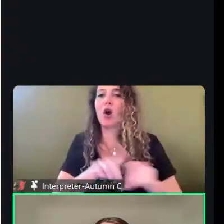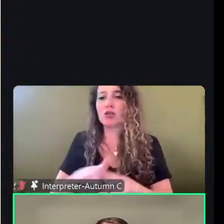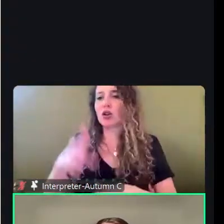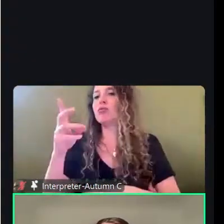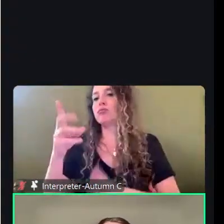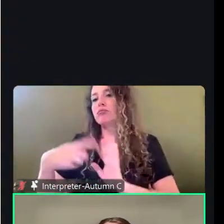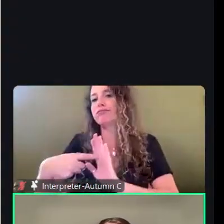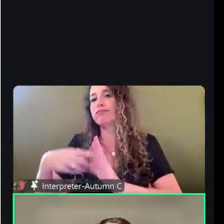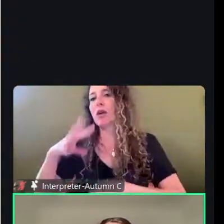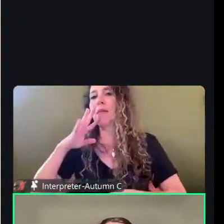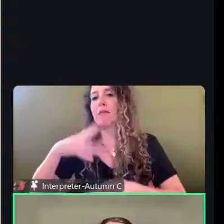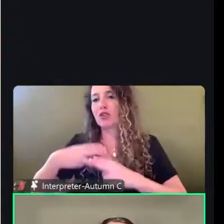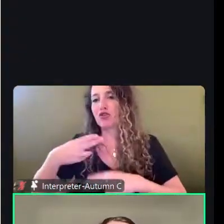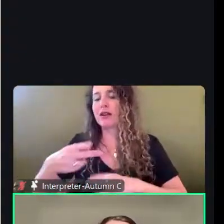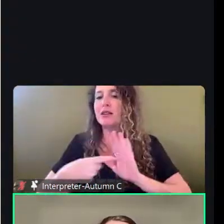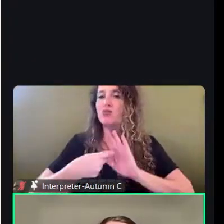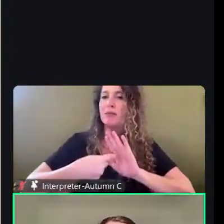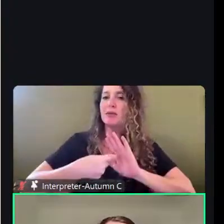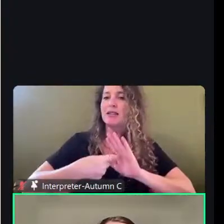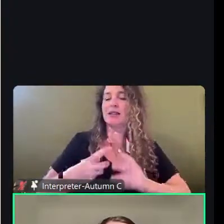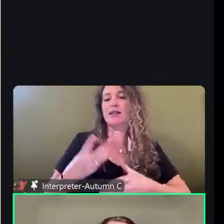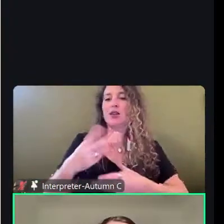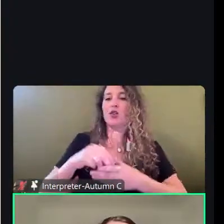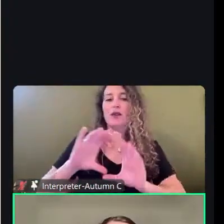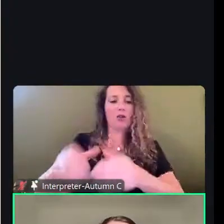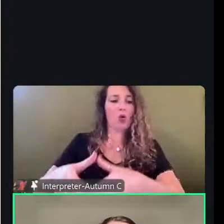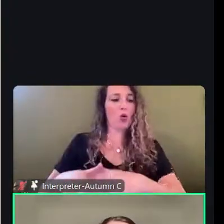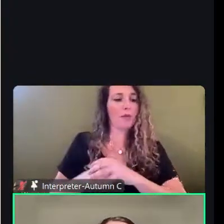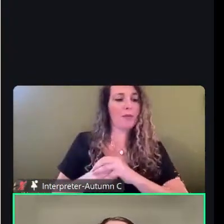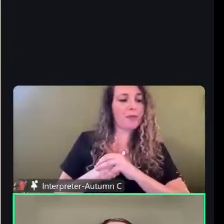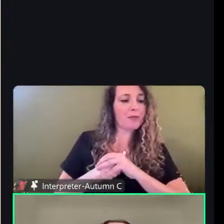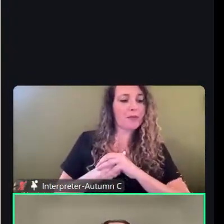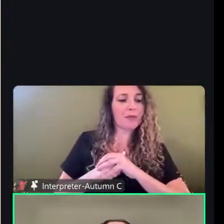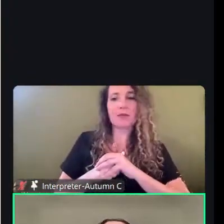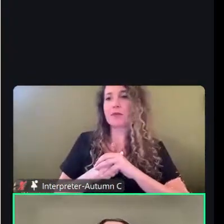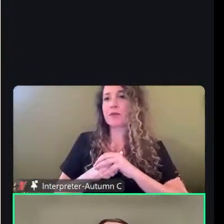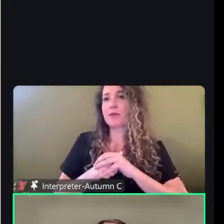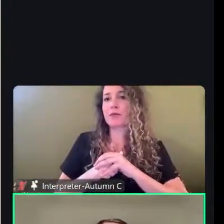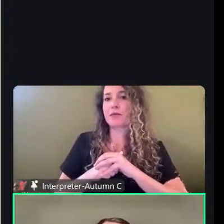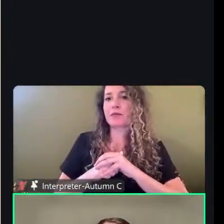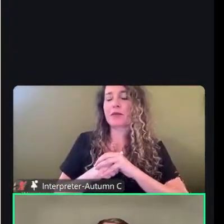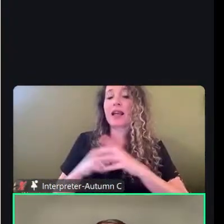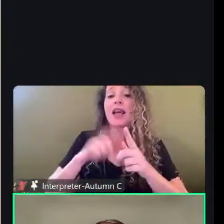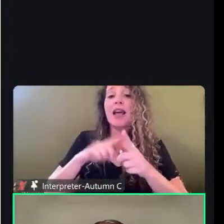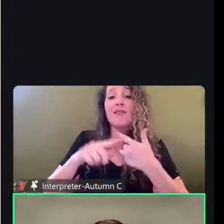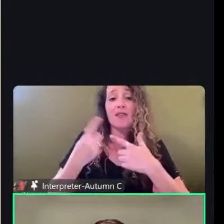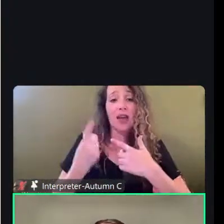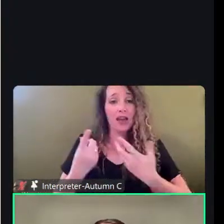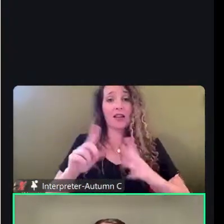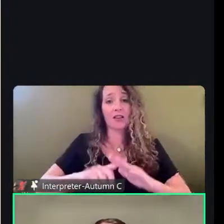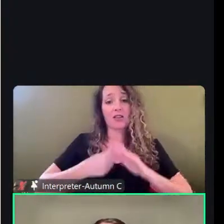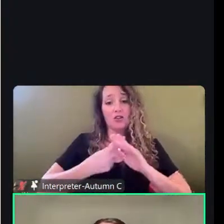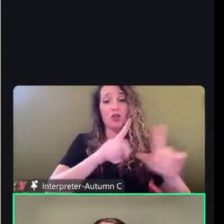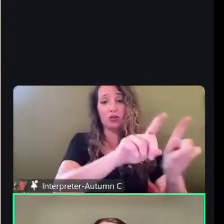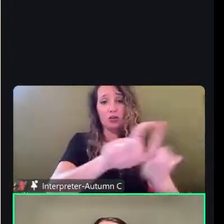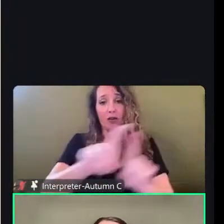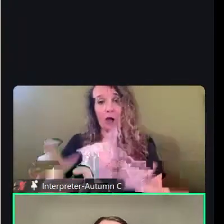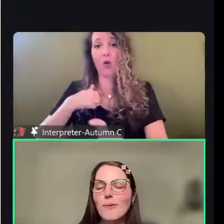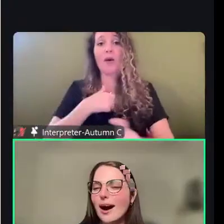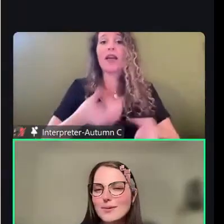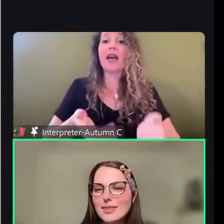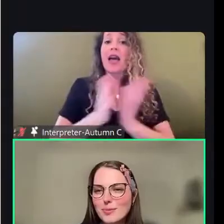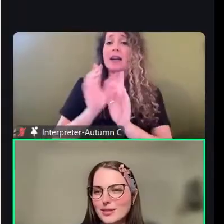indicated as being represented in our cohort. When in that initial survey, we asked